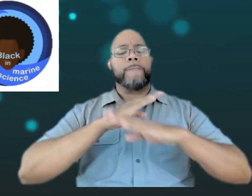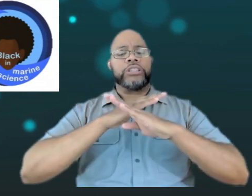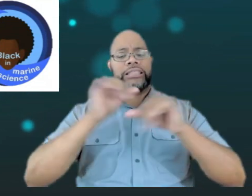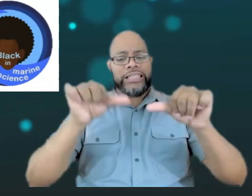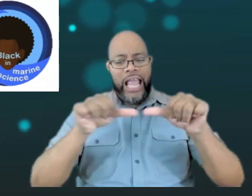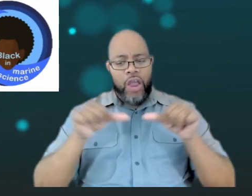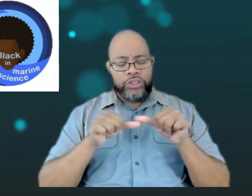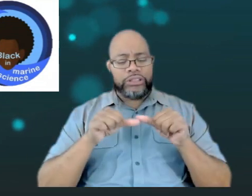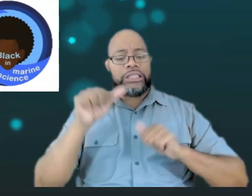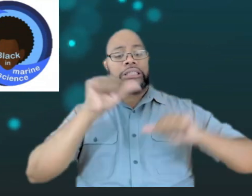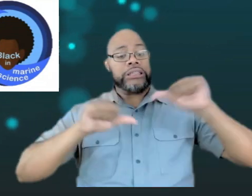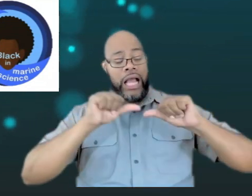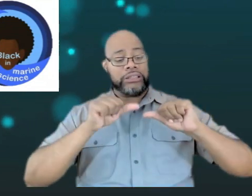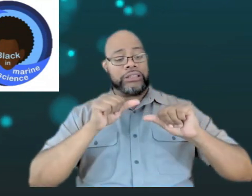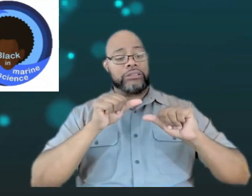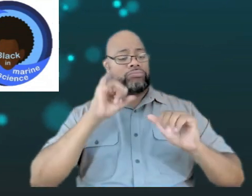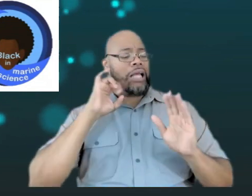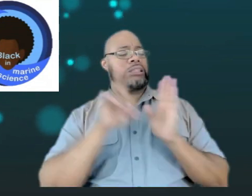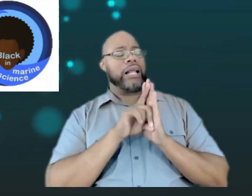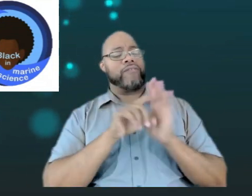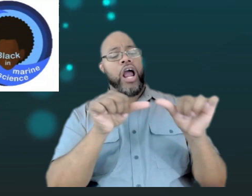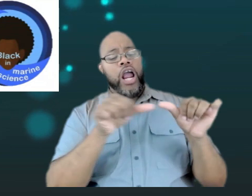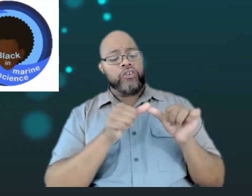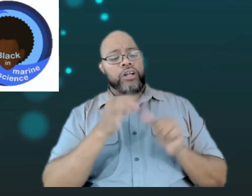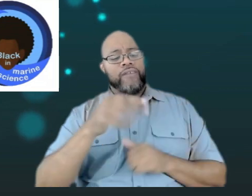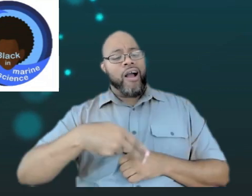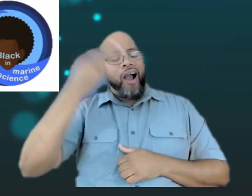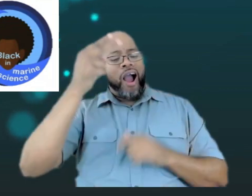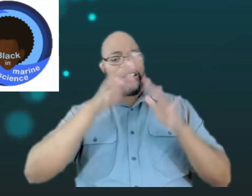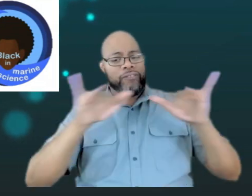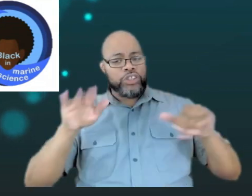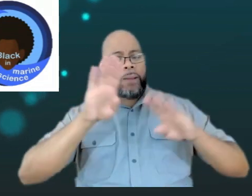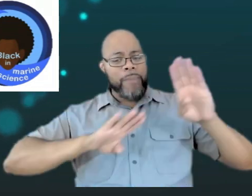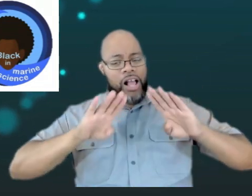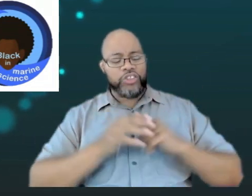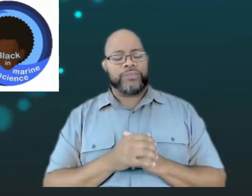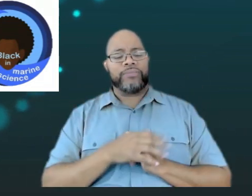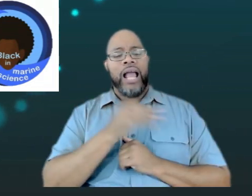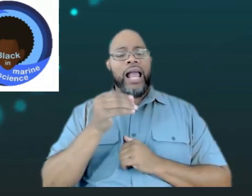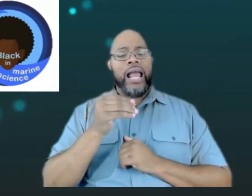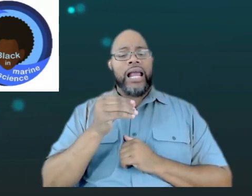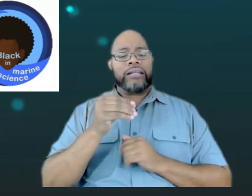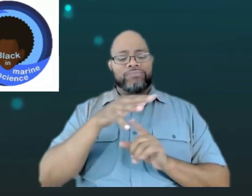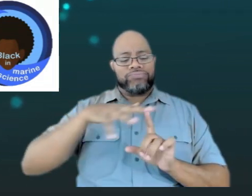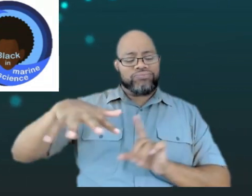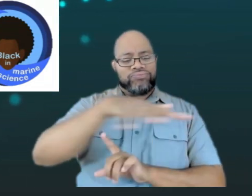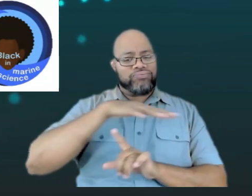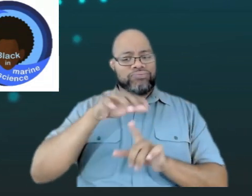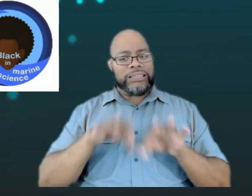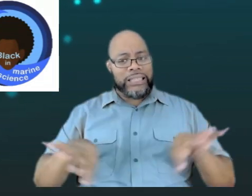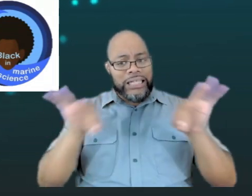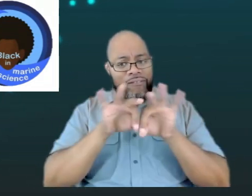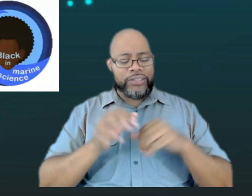protected areas, where scientists identify areas of high biodiversity and ecological